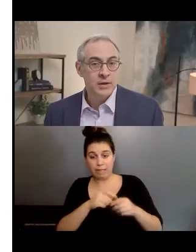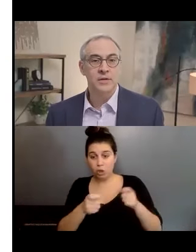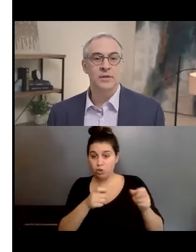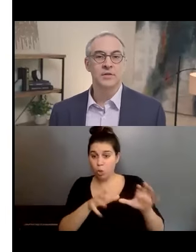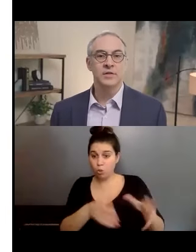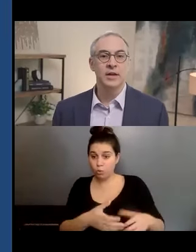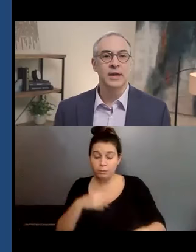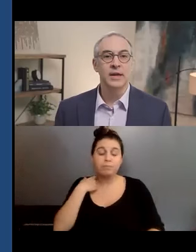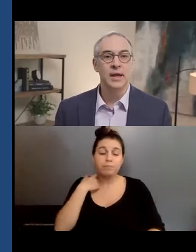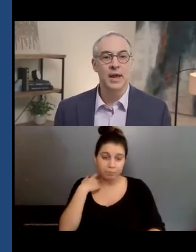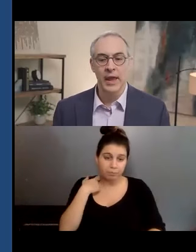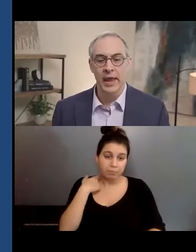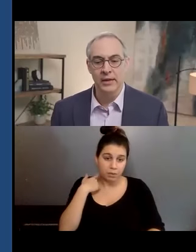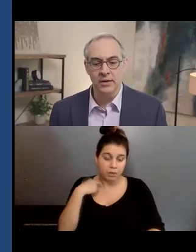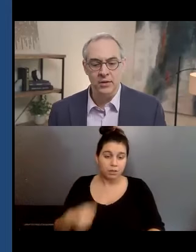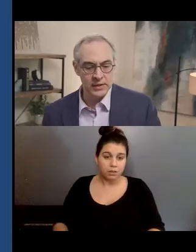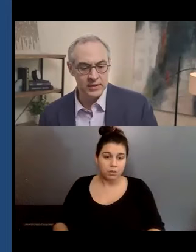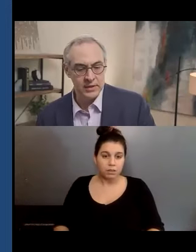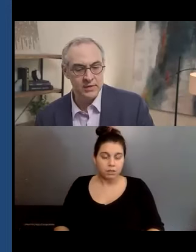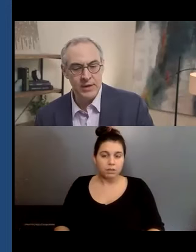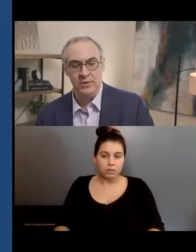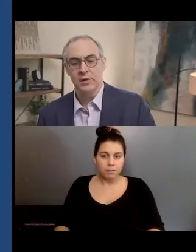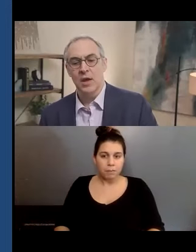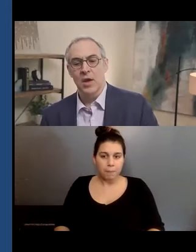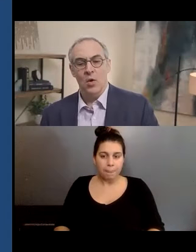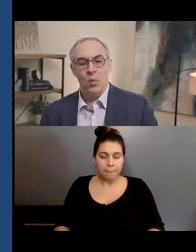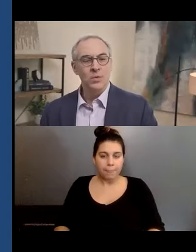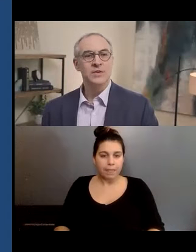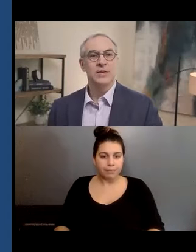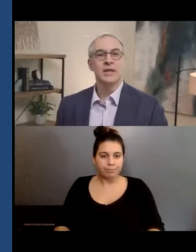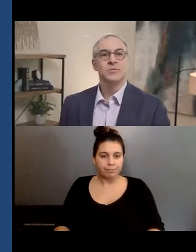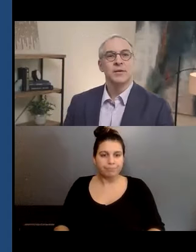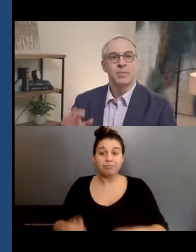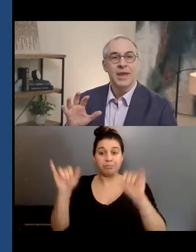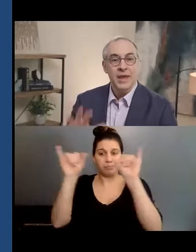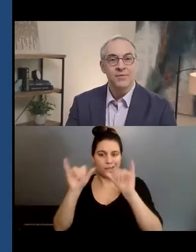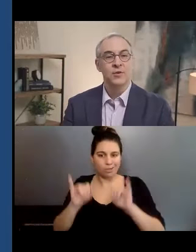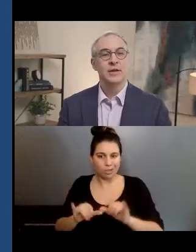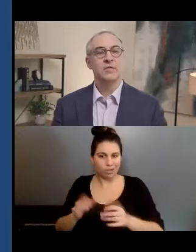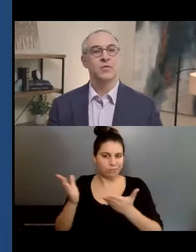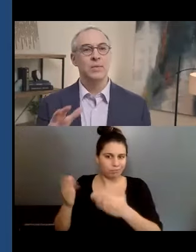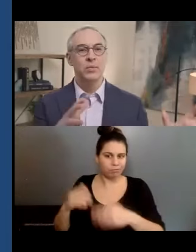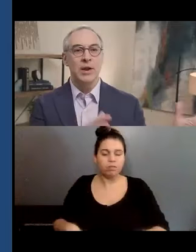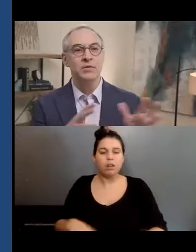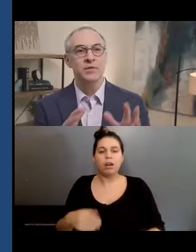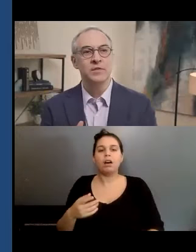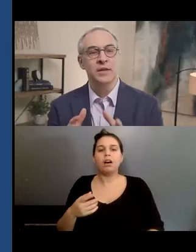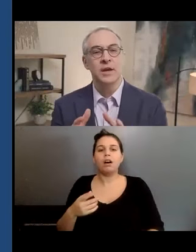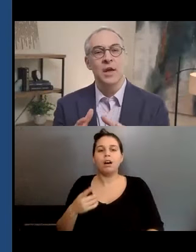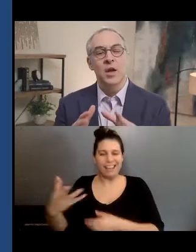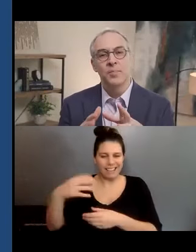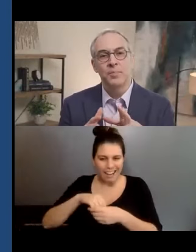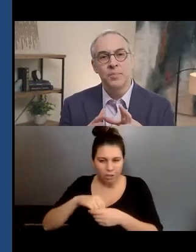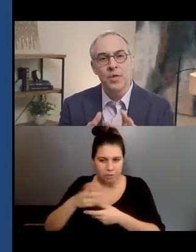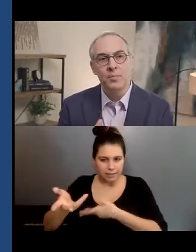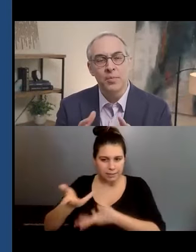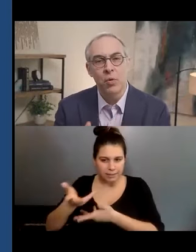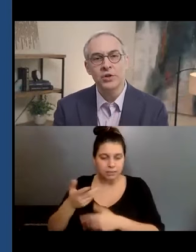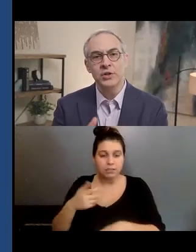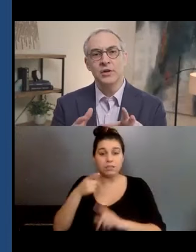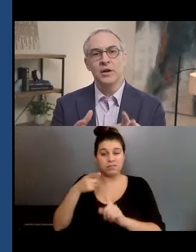we conducted a study and looked at these measures. One was engagement behaviorally. So we were able to see